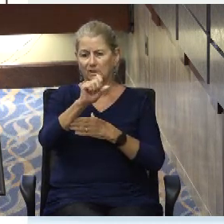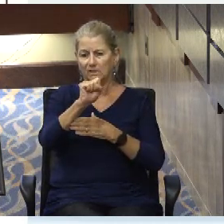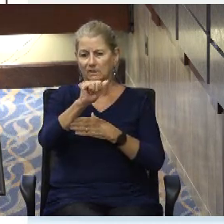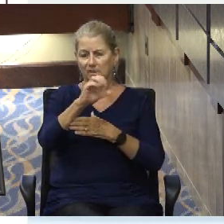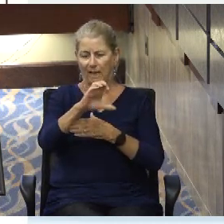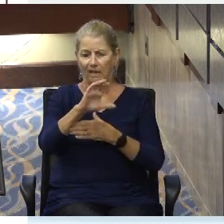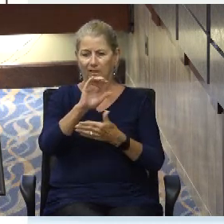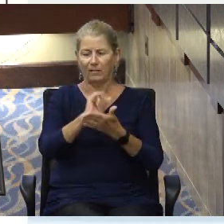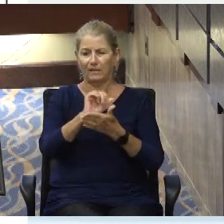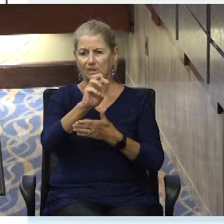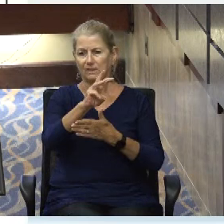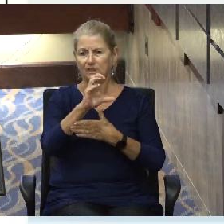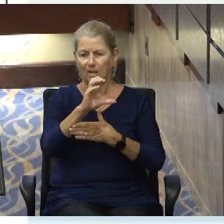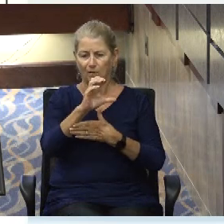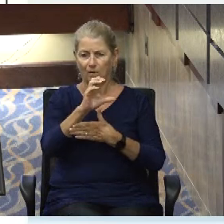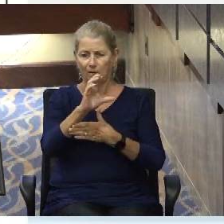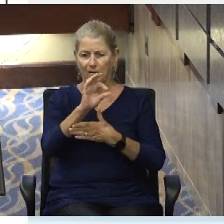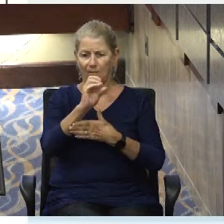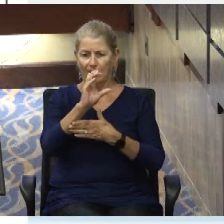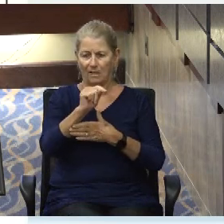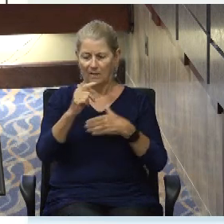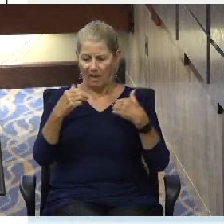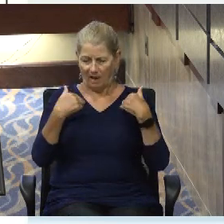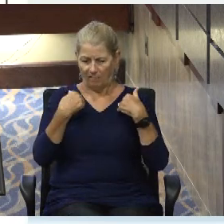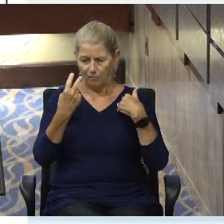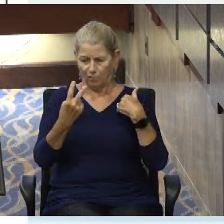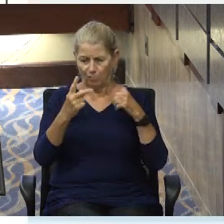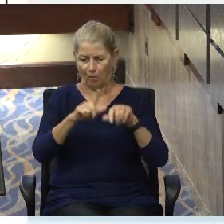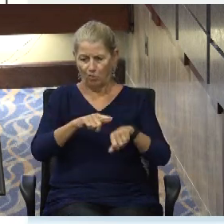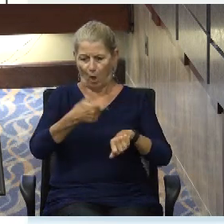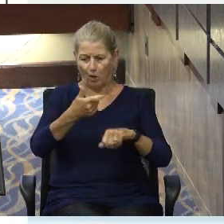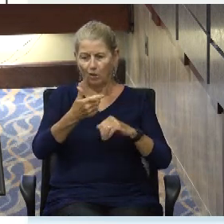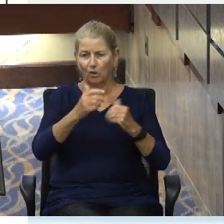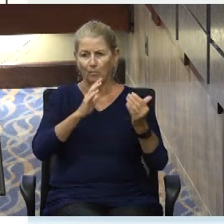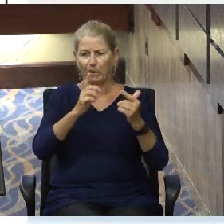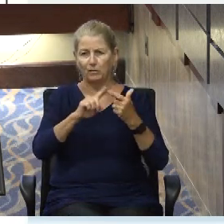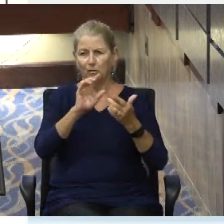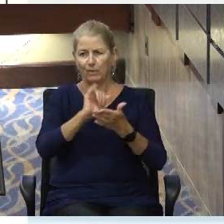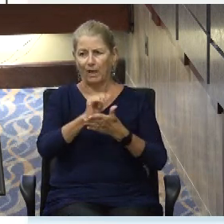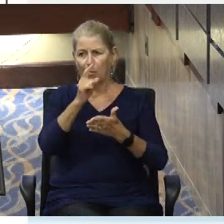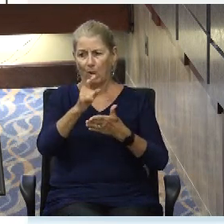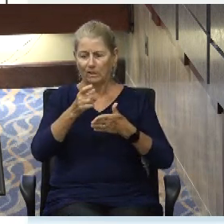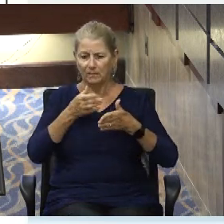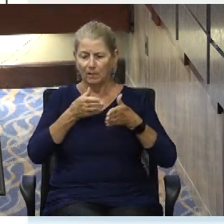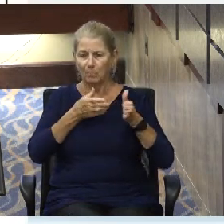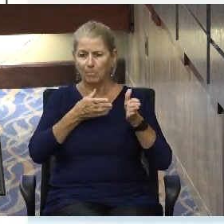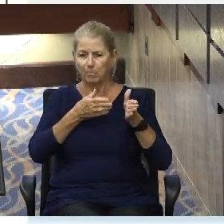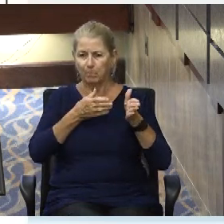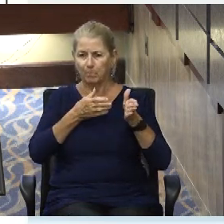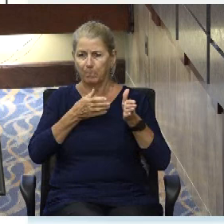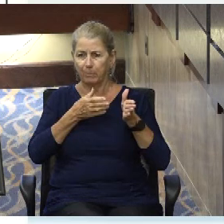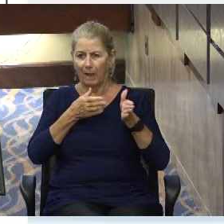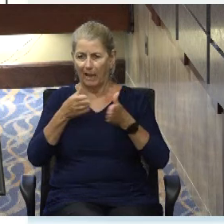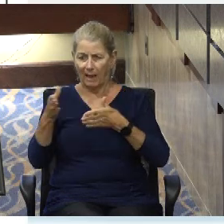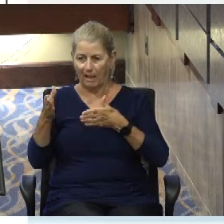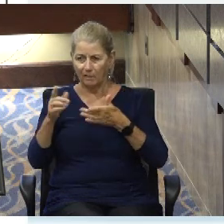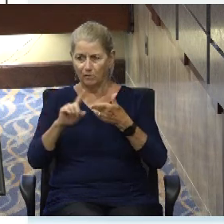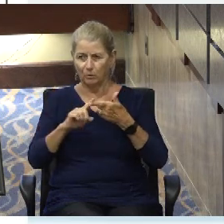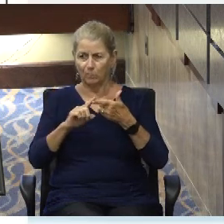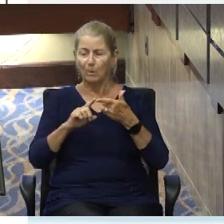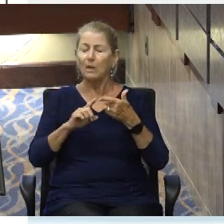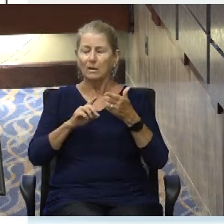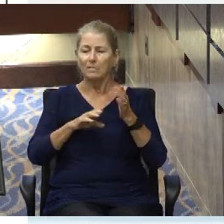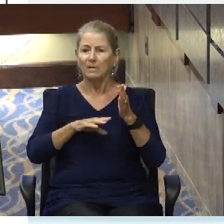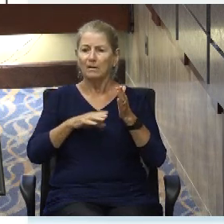feet. They have 2 that are longer than that. One of them is planned to be extended for future development, so that will turn into